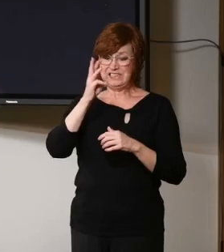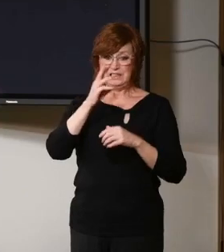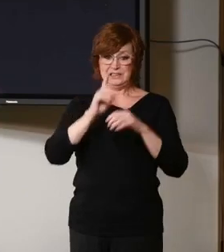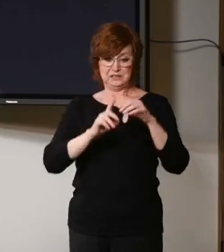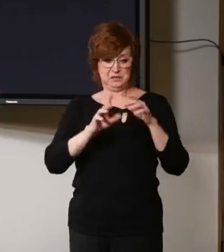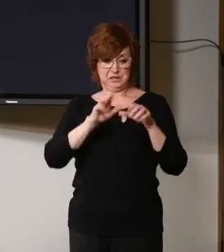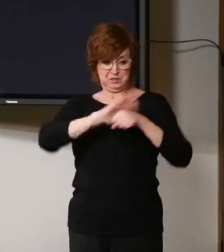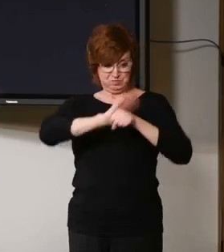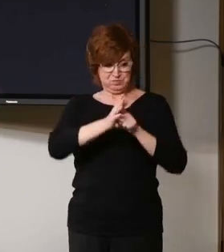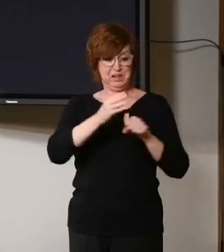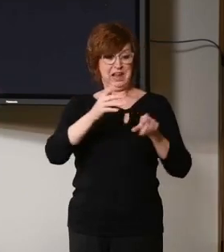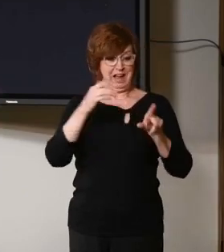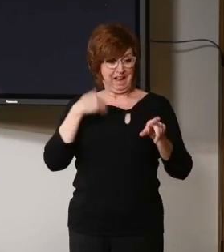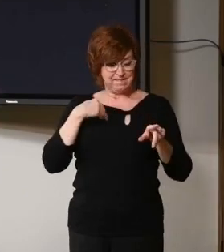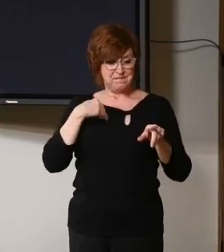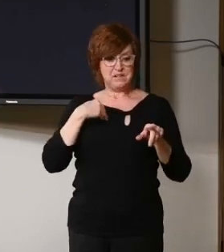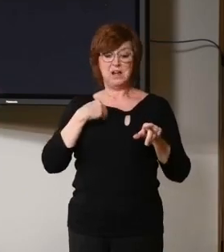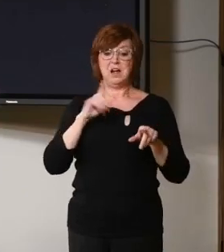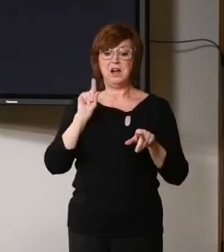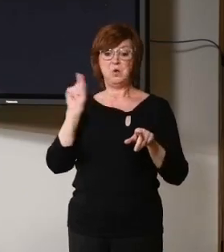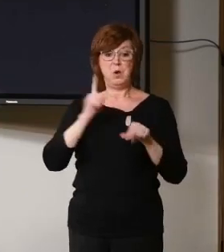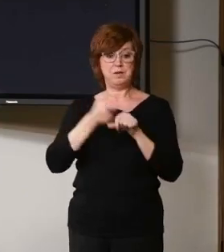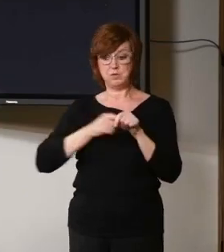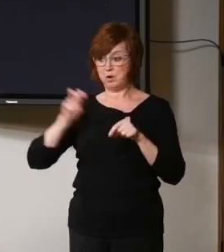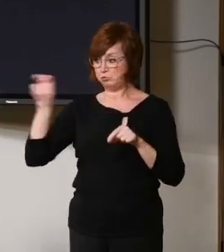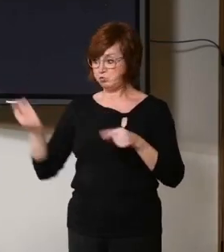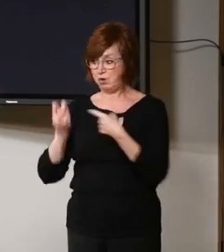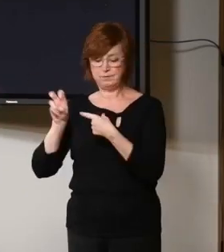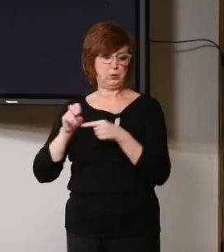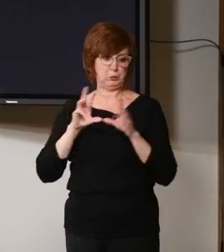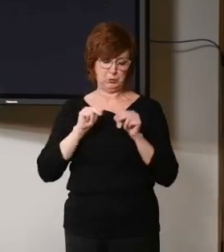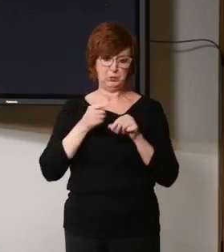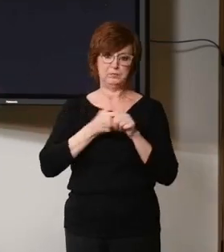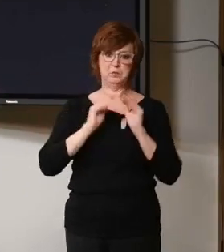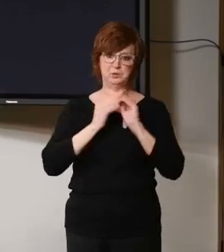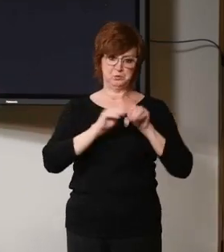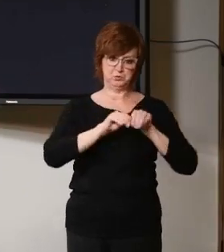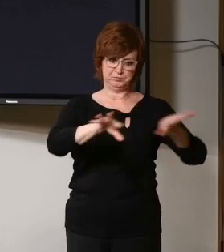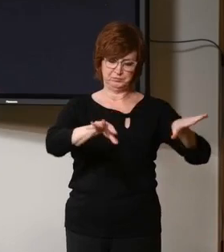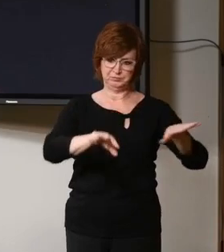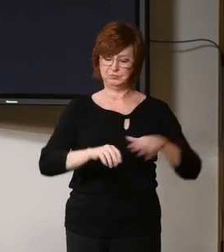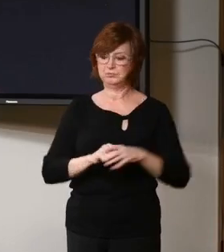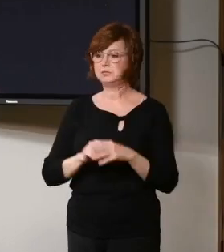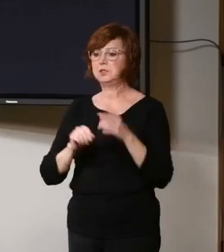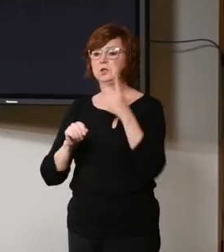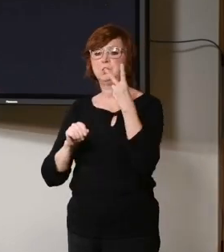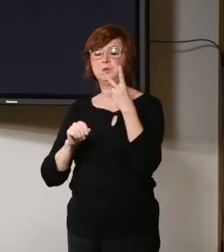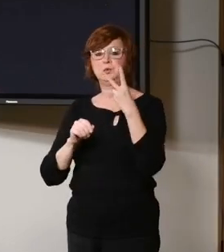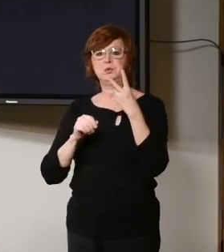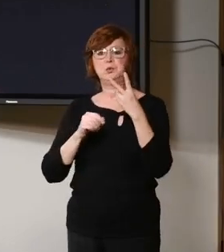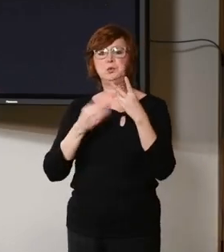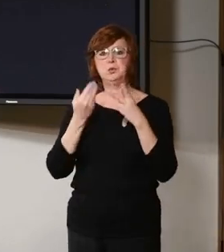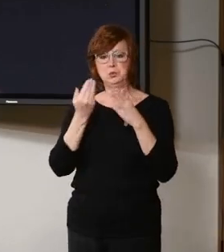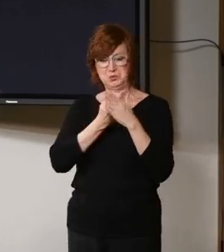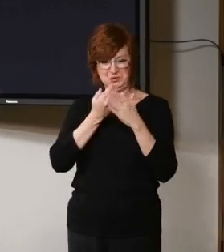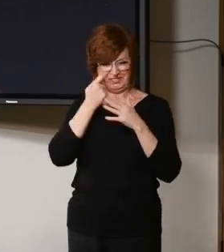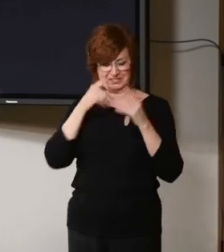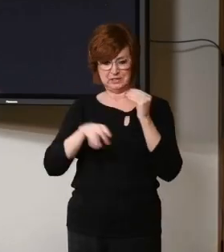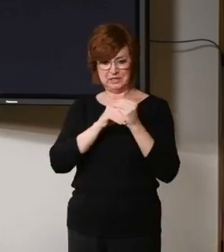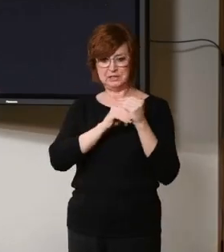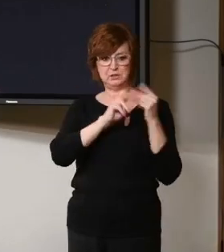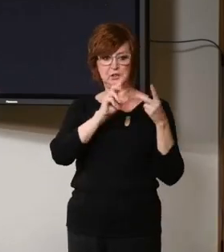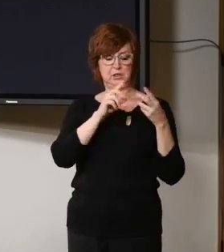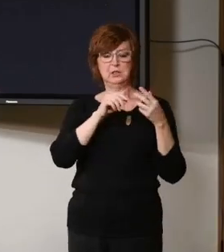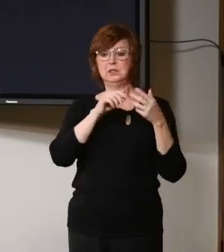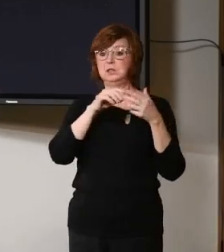transmission, including an additional case in the central region. So 2 local transmission in Regina, 2 in Saskatoon, 2 in